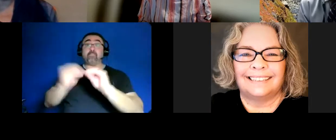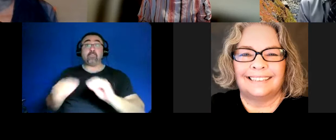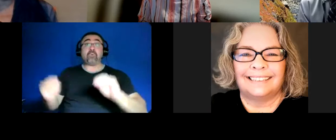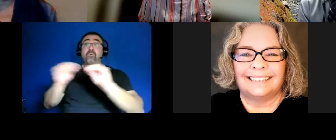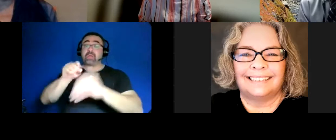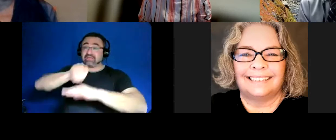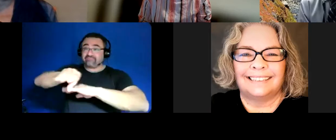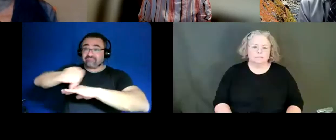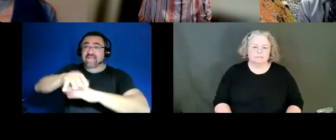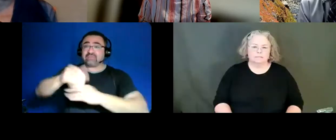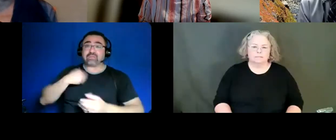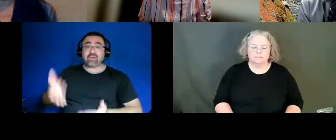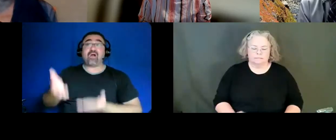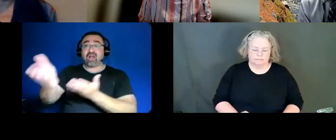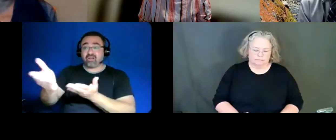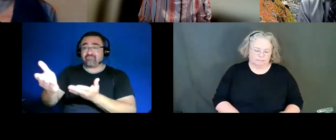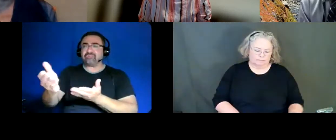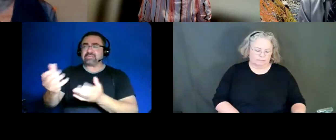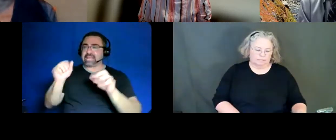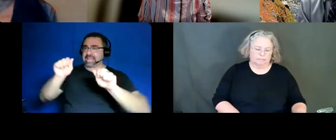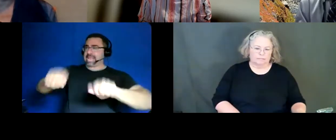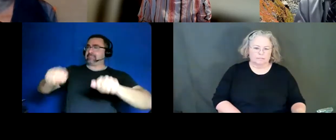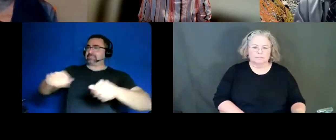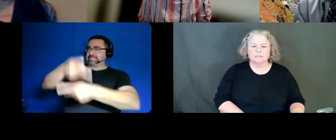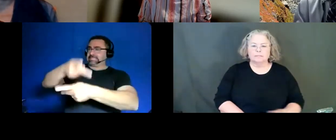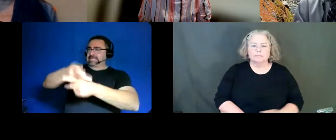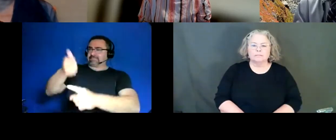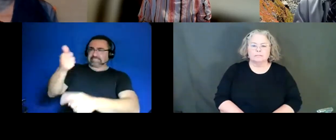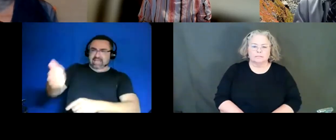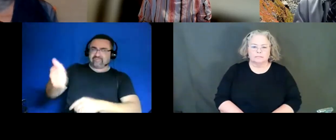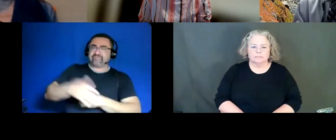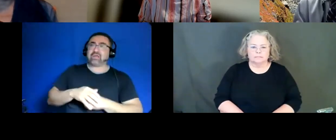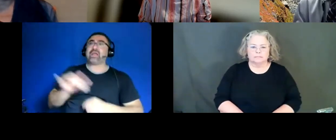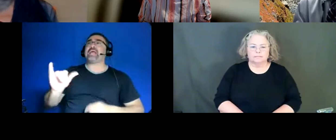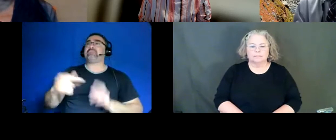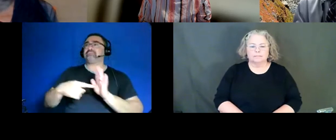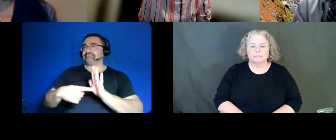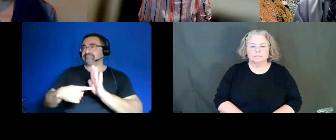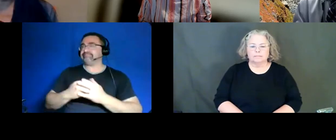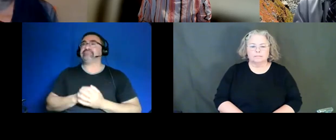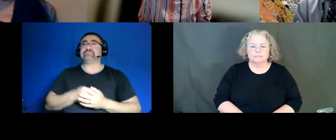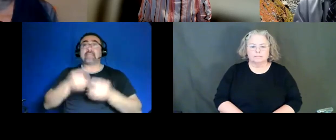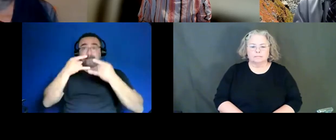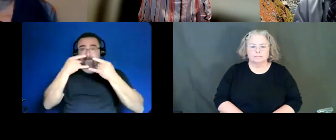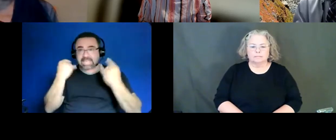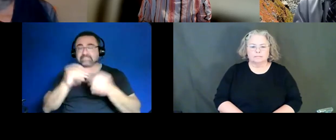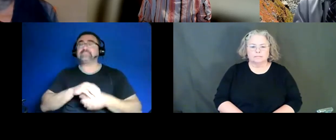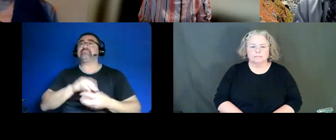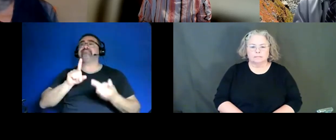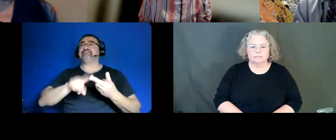advice that we are offering to be able to take care of themselves, such as being able to mask